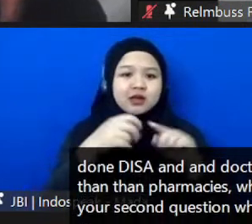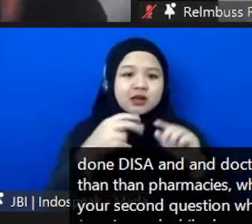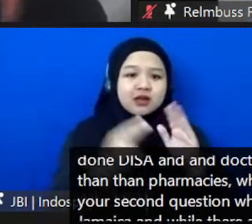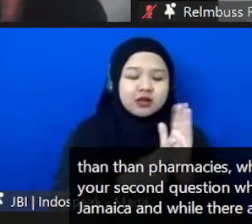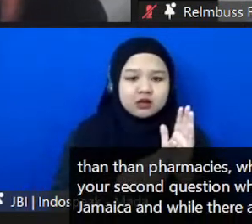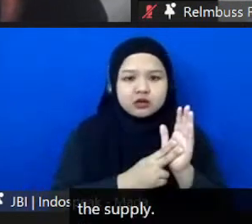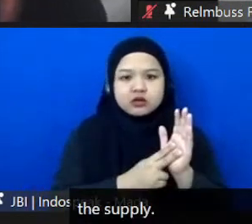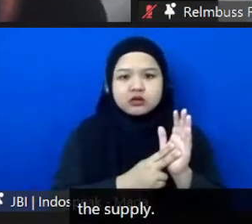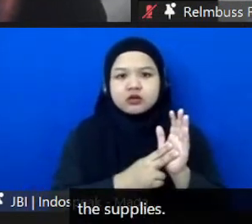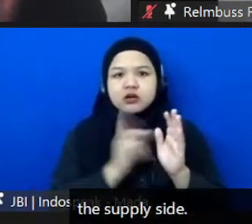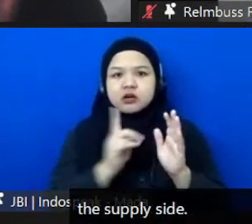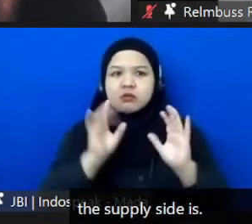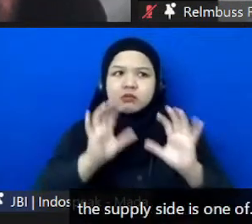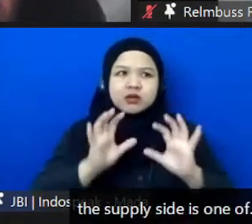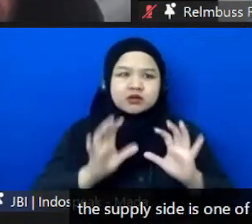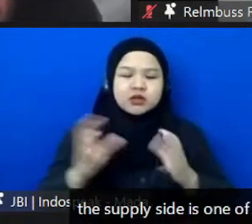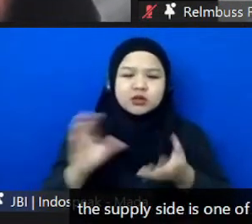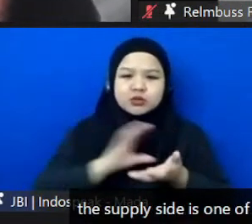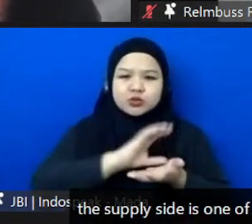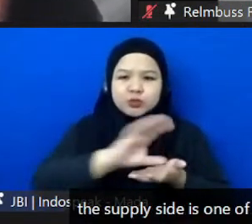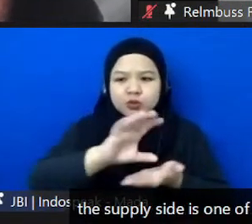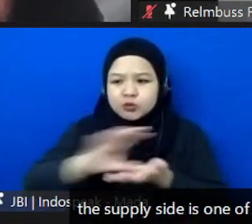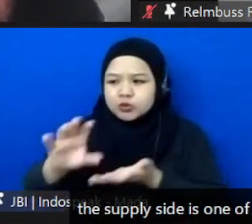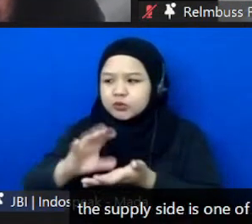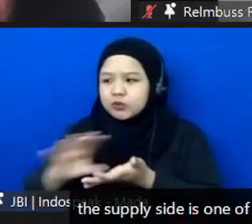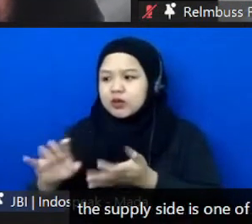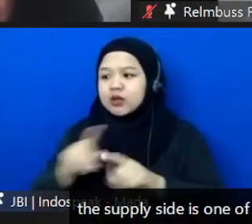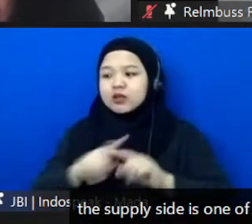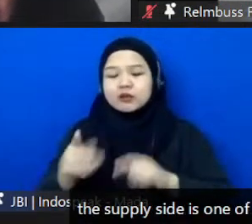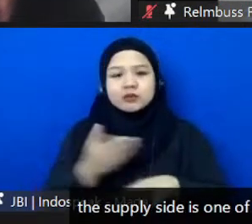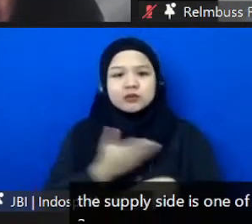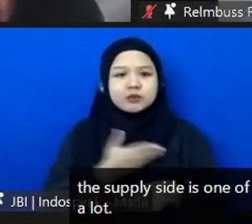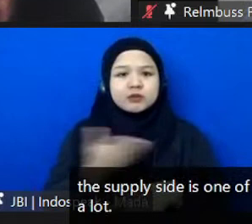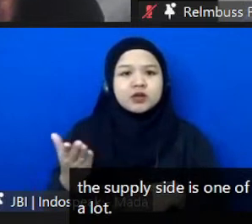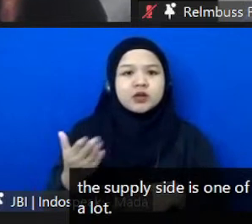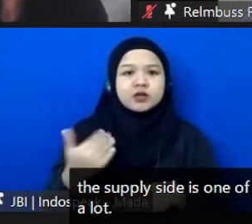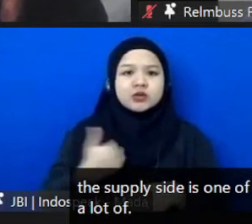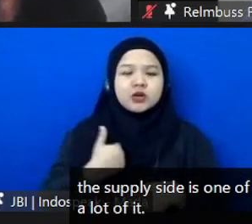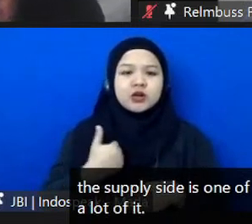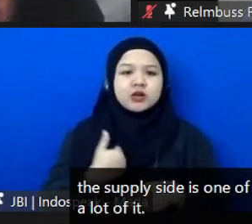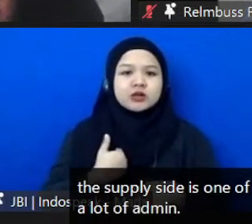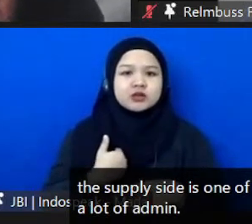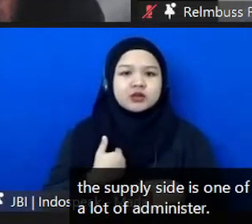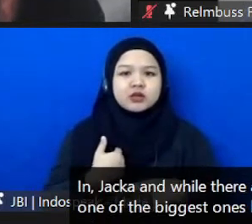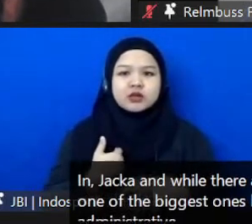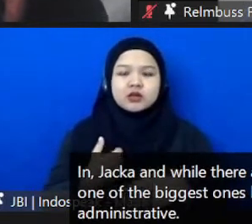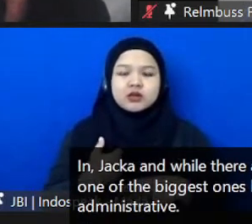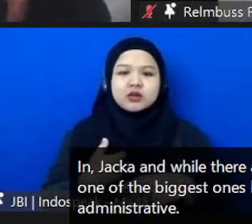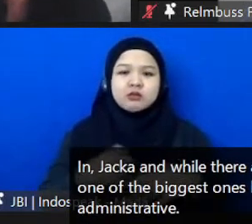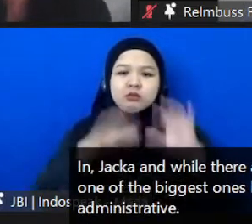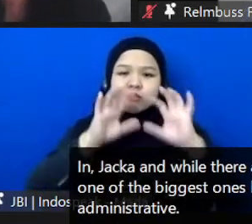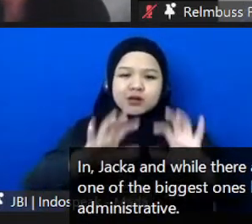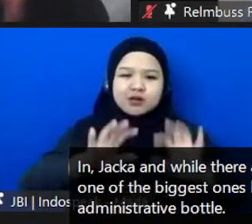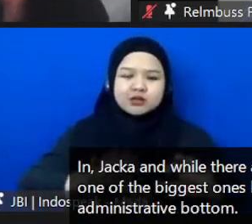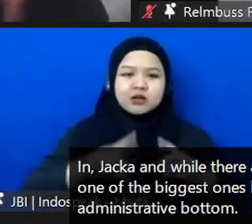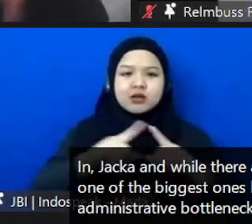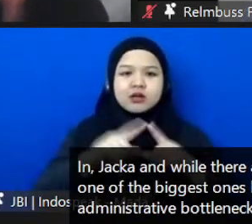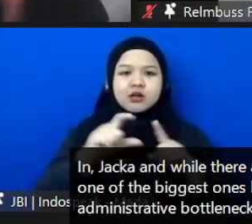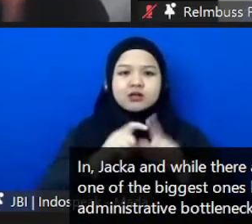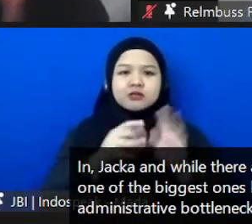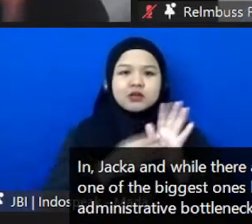The supply side is one of the biggest ones, but there's also a lot of administrative